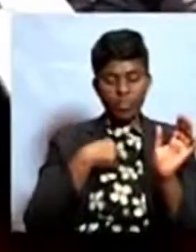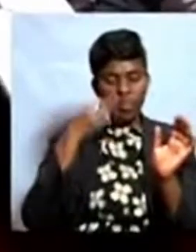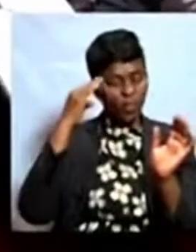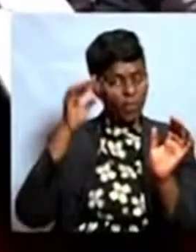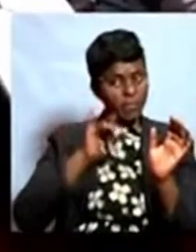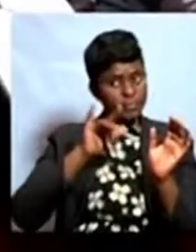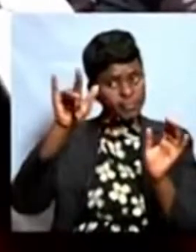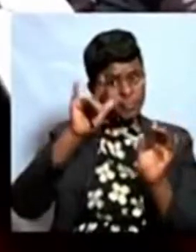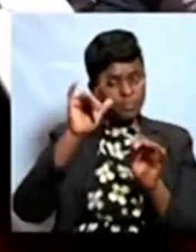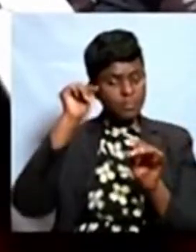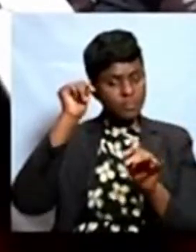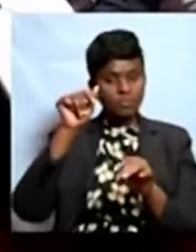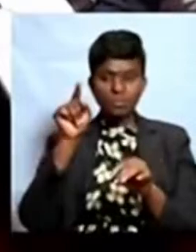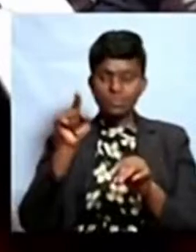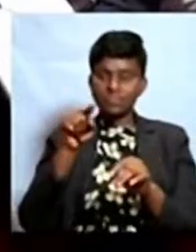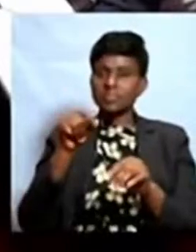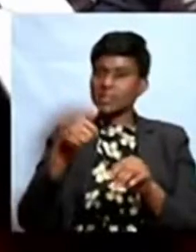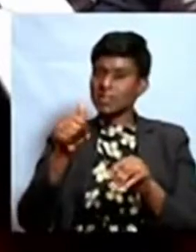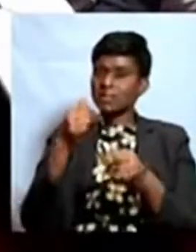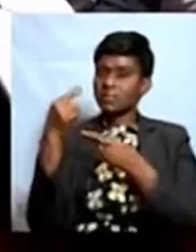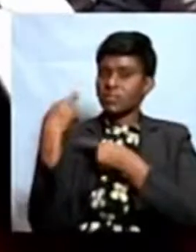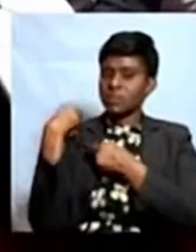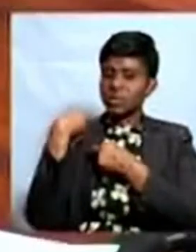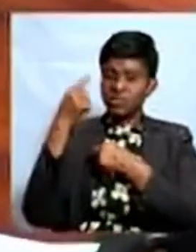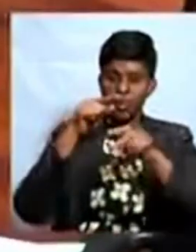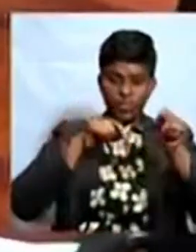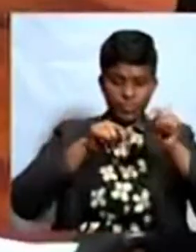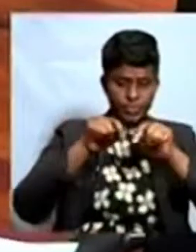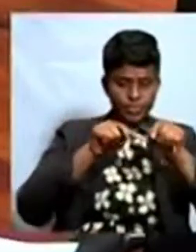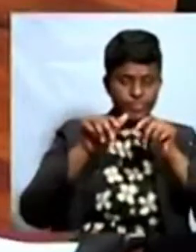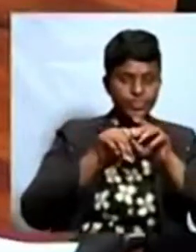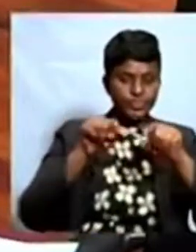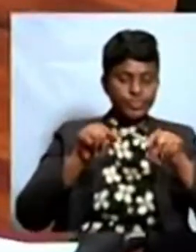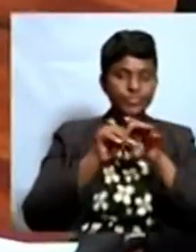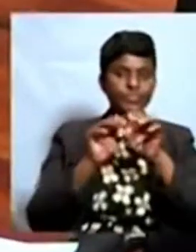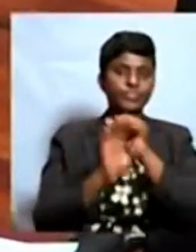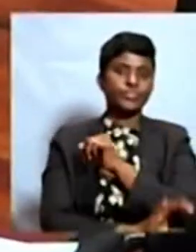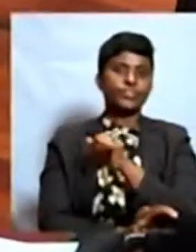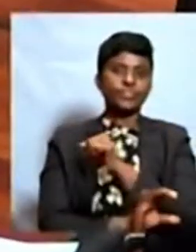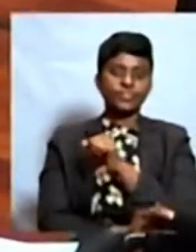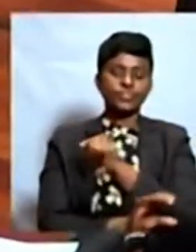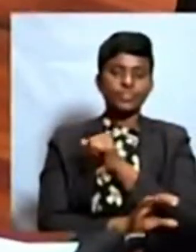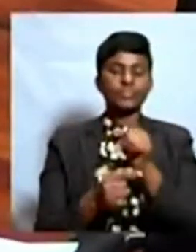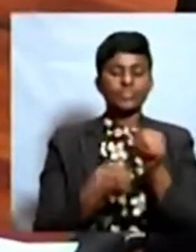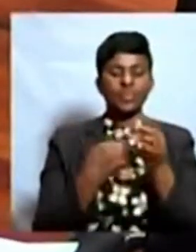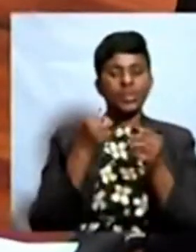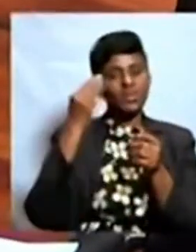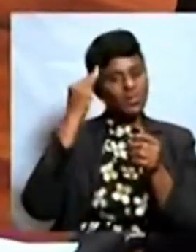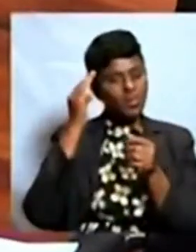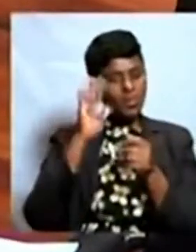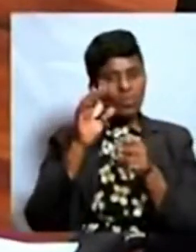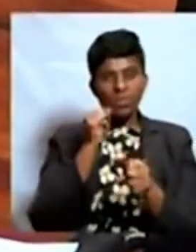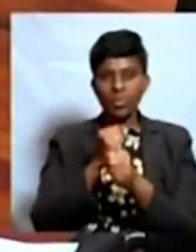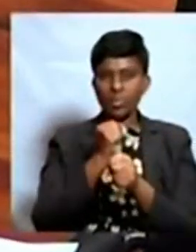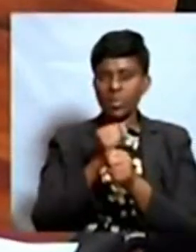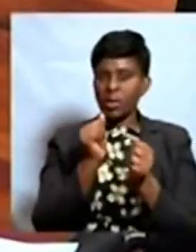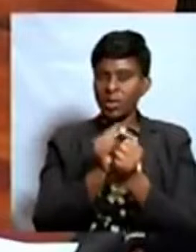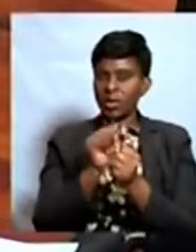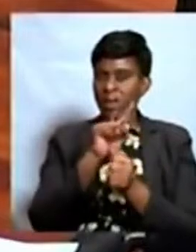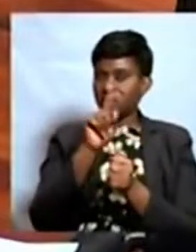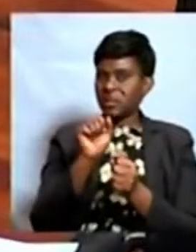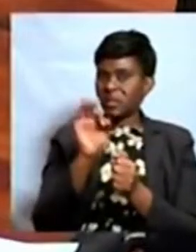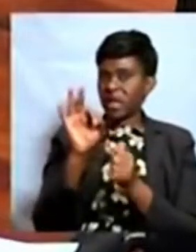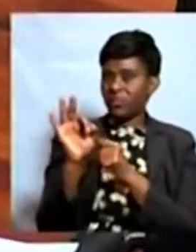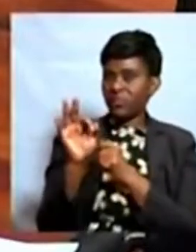Aviation Authority are the principal regulators in the aviation industry in this country. I want to know your relationship with the Zambia Air